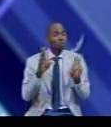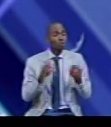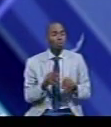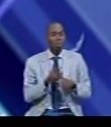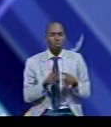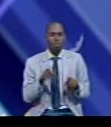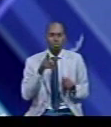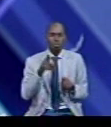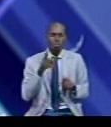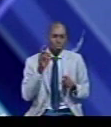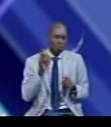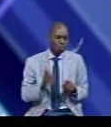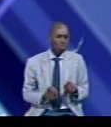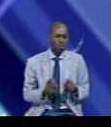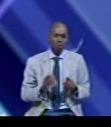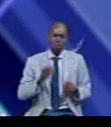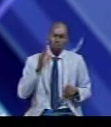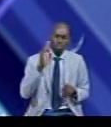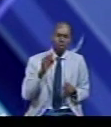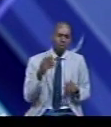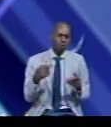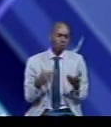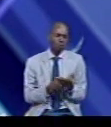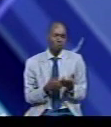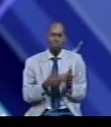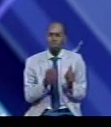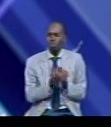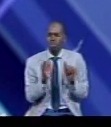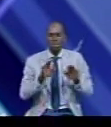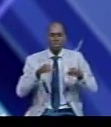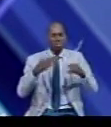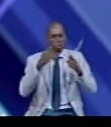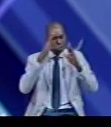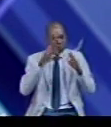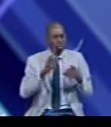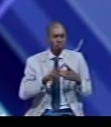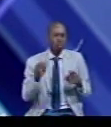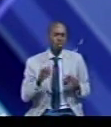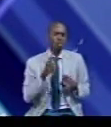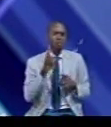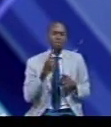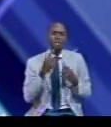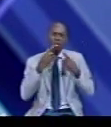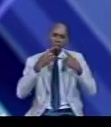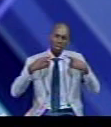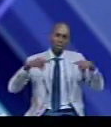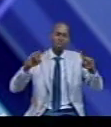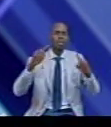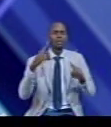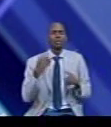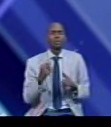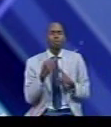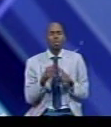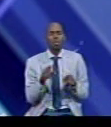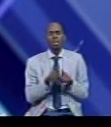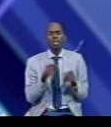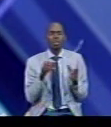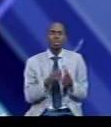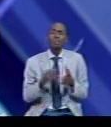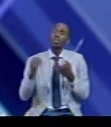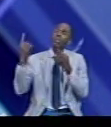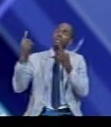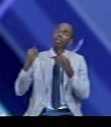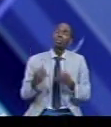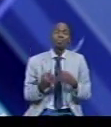that is not giving respect to any person. Declare it as it is. Tell the sinner that he must be born